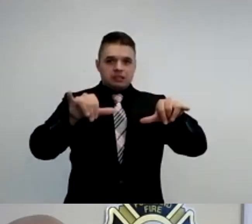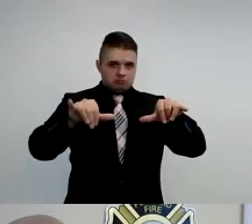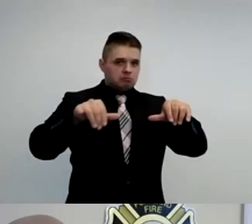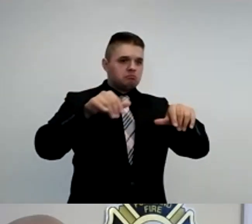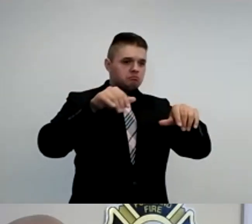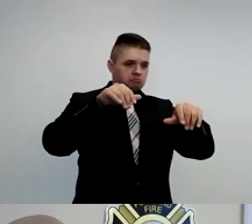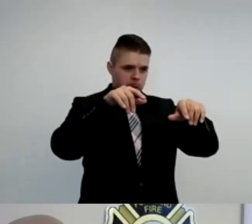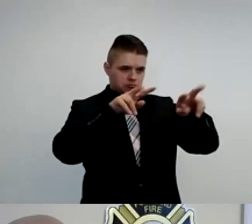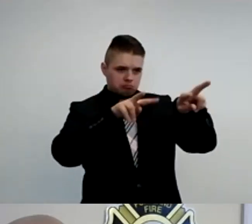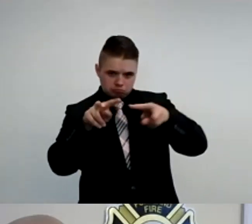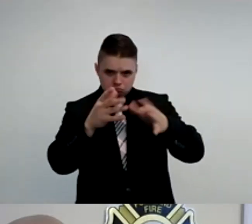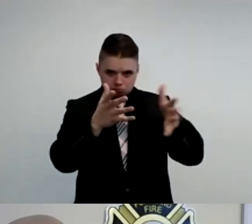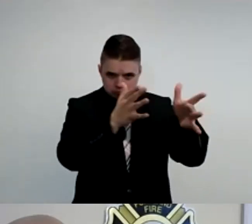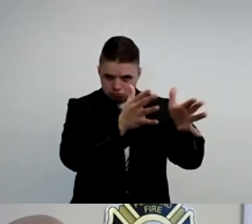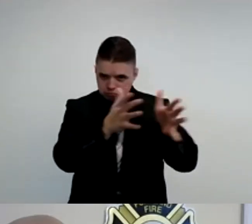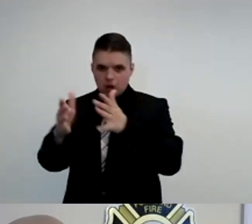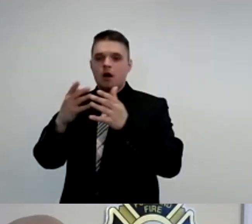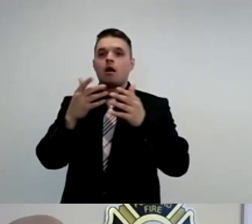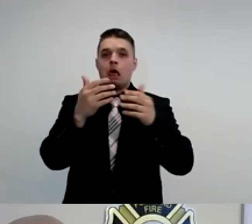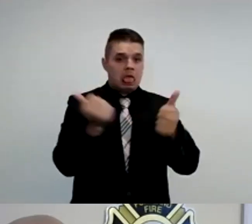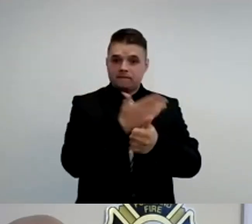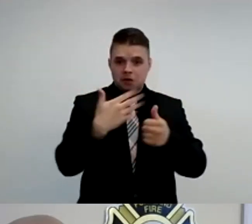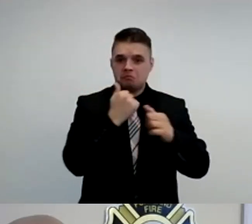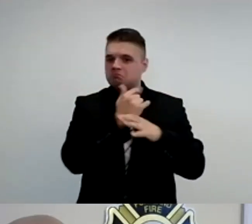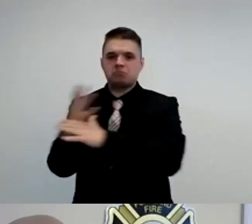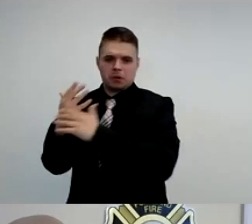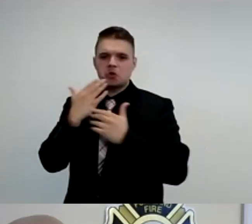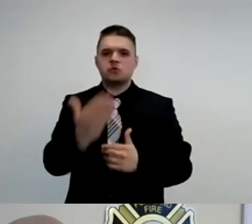And we're daily looking at our call volumes,